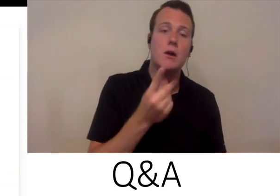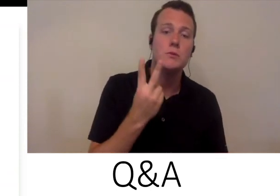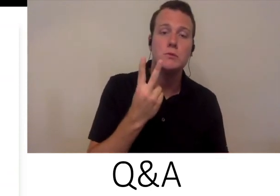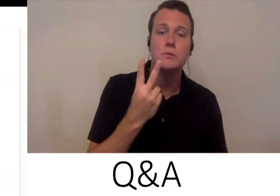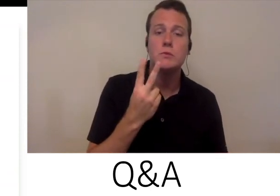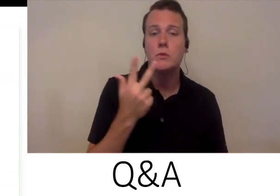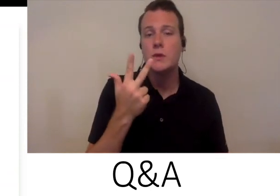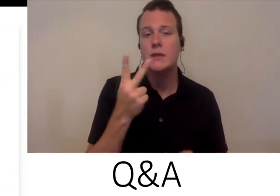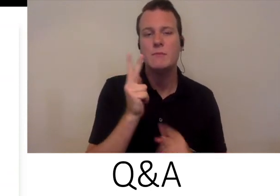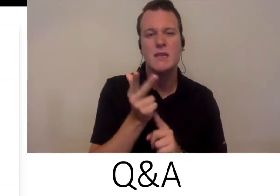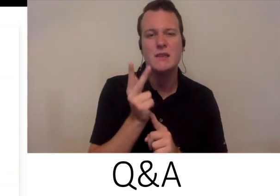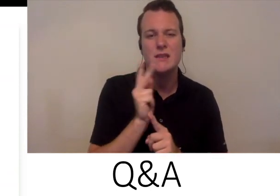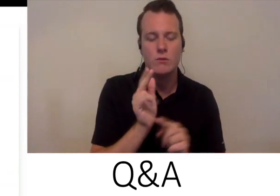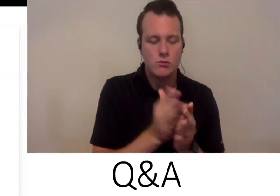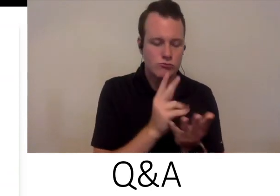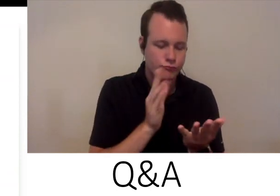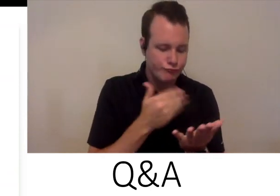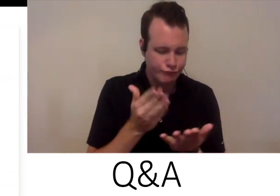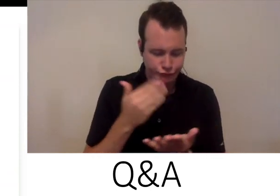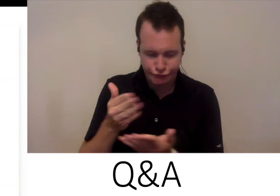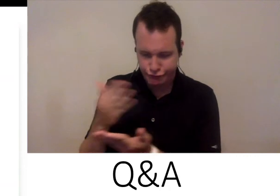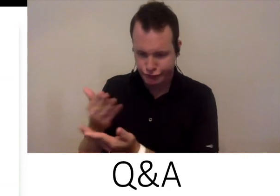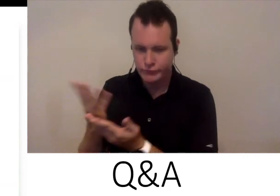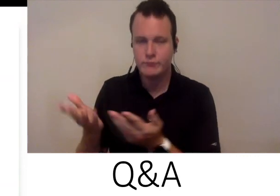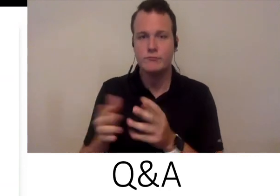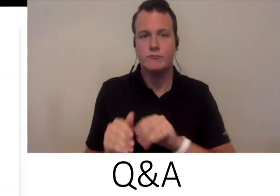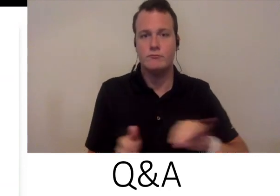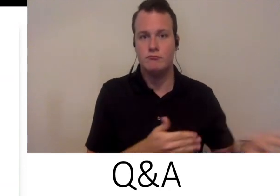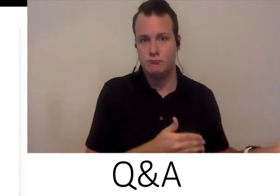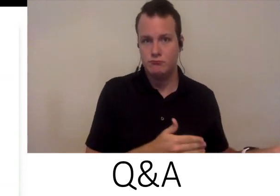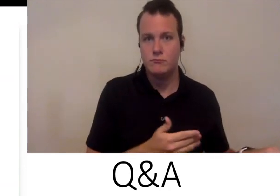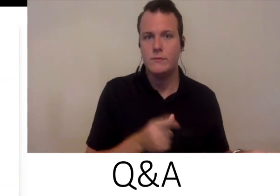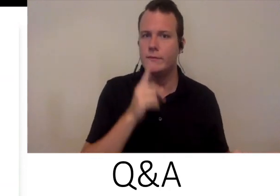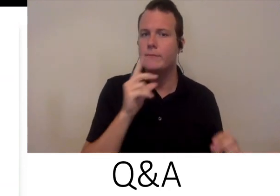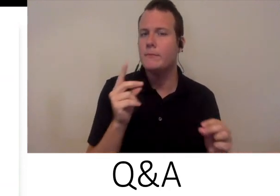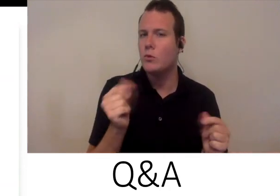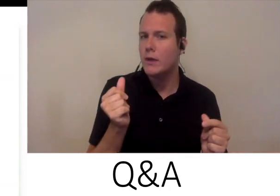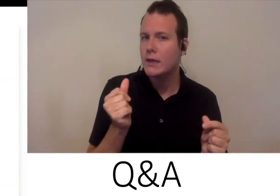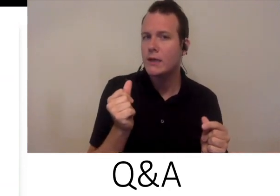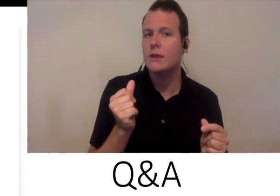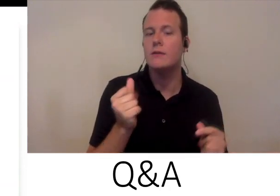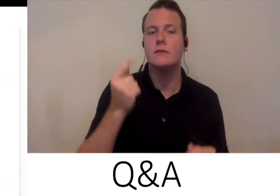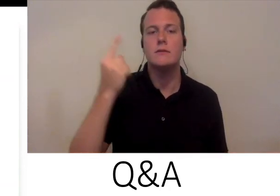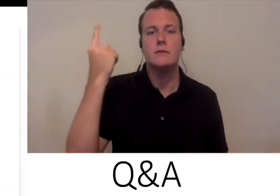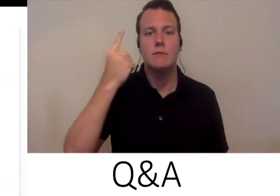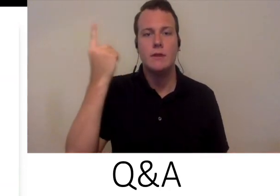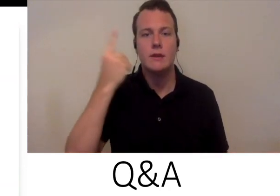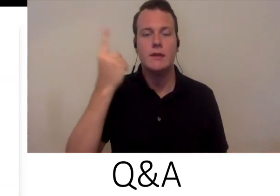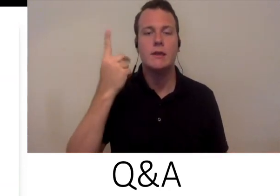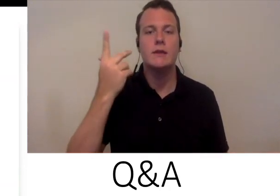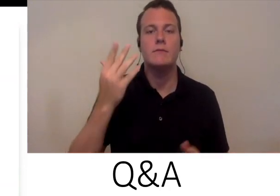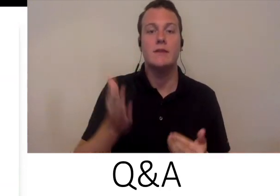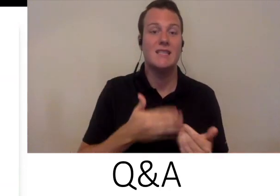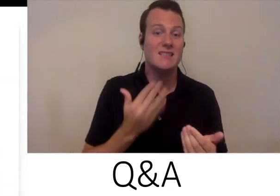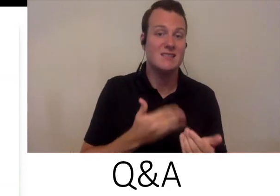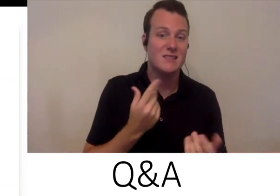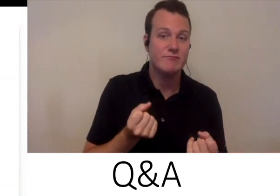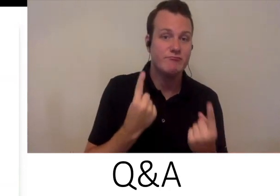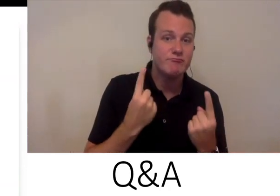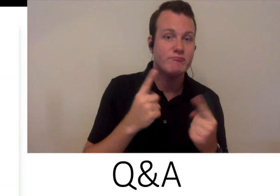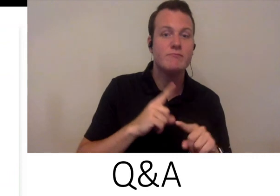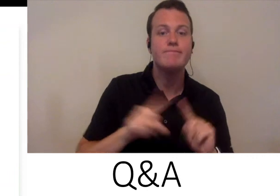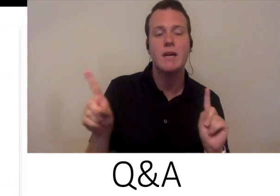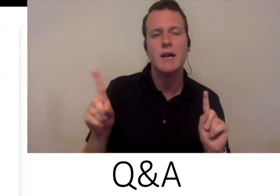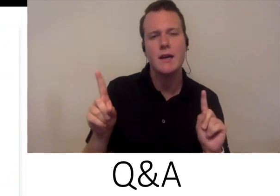office to look over what you dropped off. So you want to make it quick. You want to make it something that's easy, but you want it to be something that